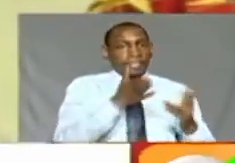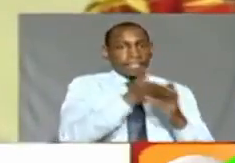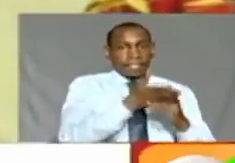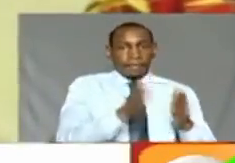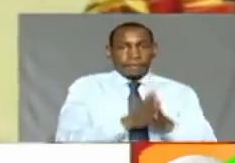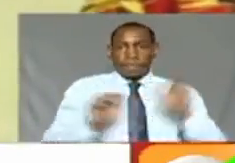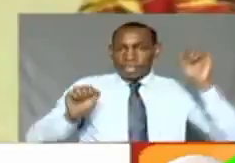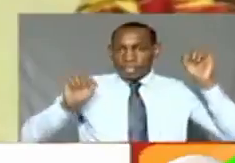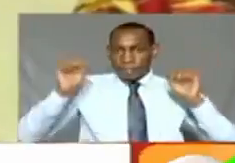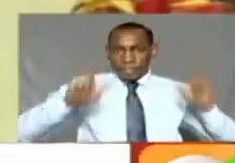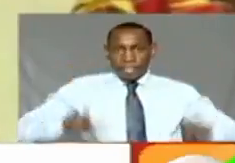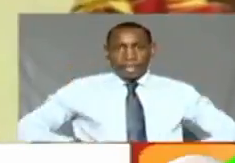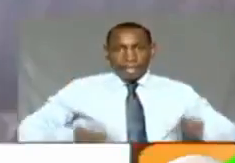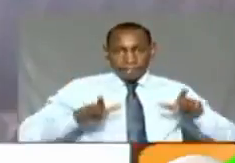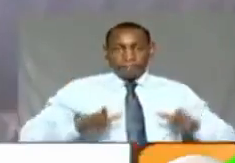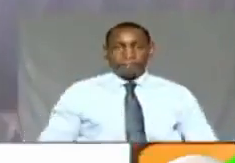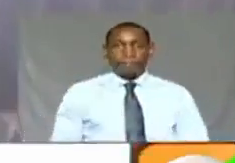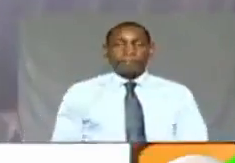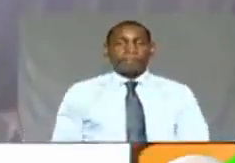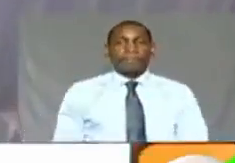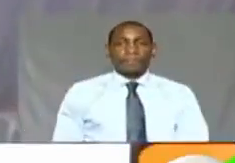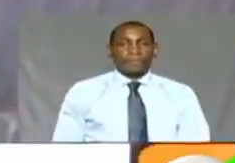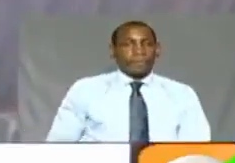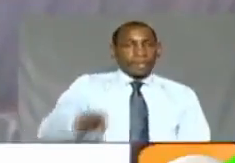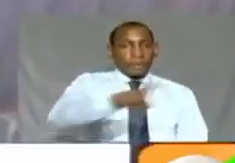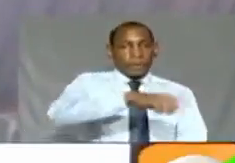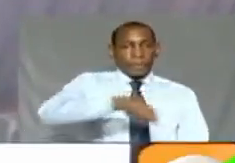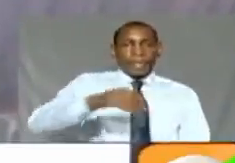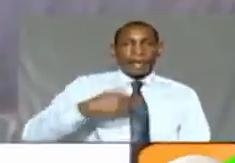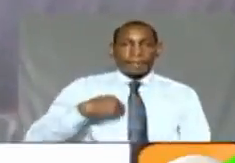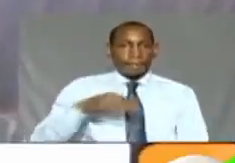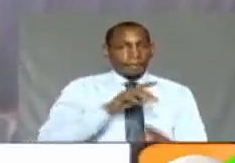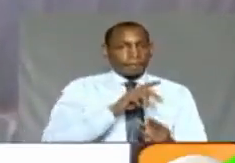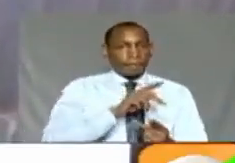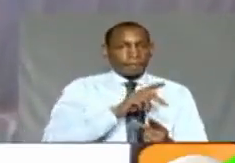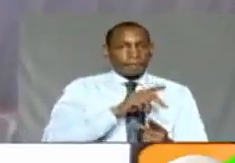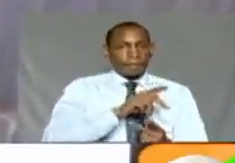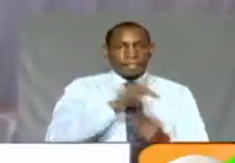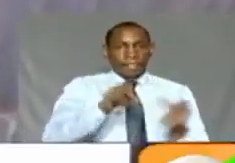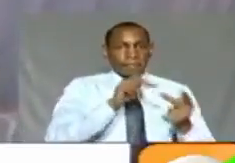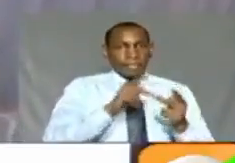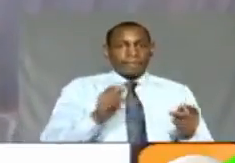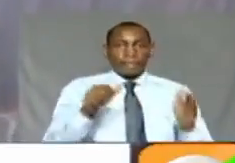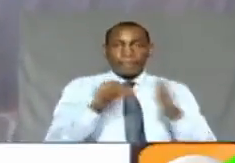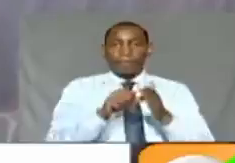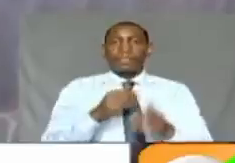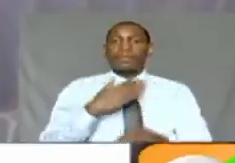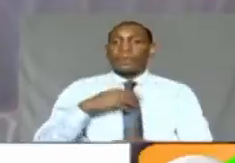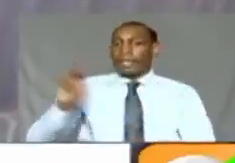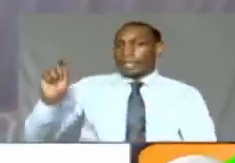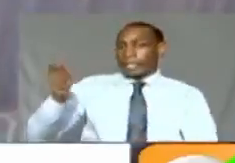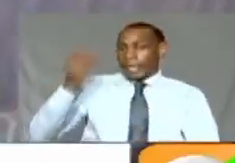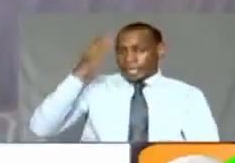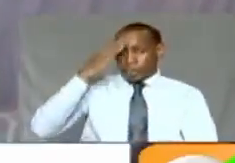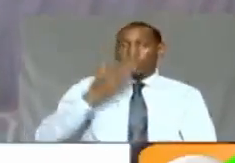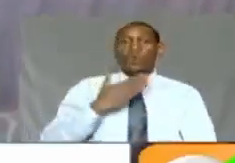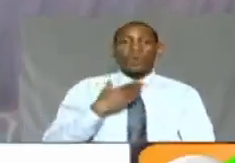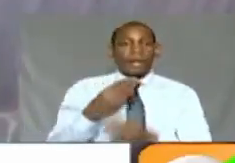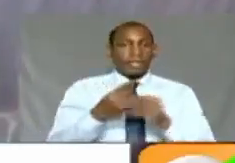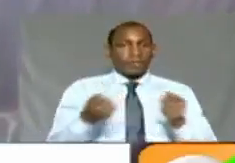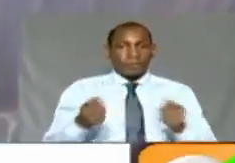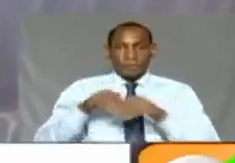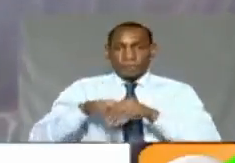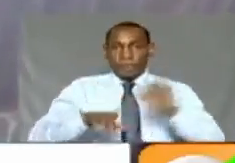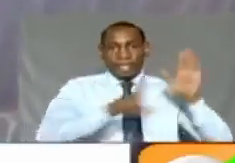their pastoralist lifestyle. We have specific problems that we want Kenya to know, that we want to be addressed by the